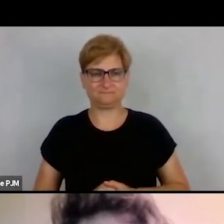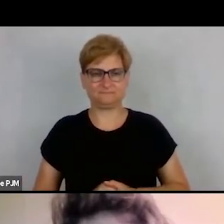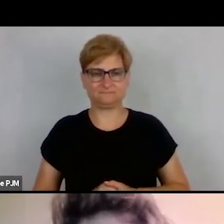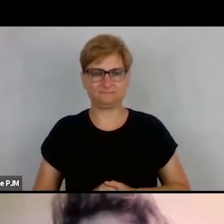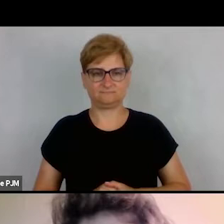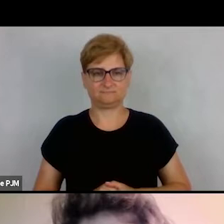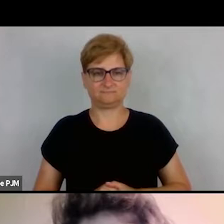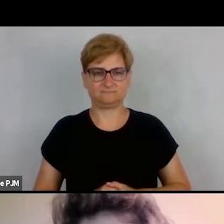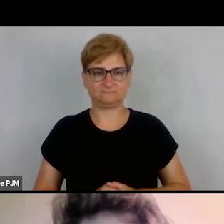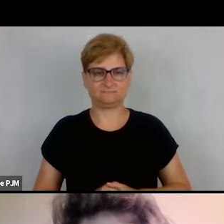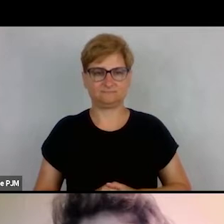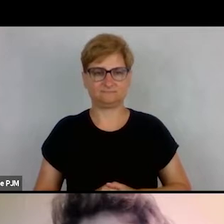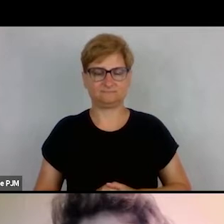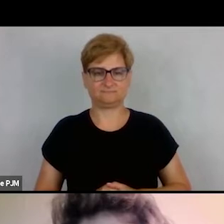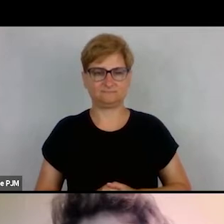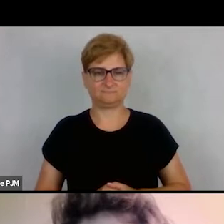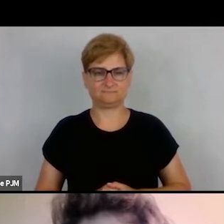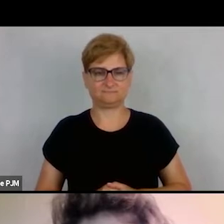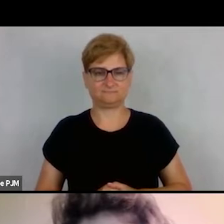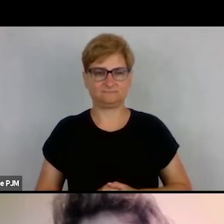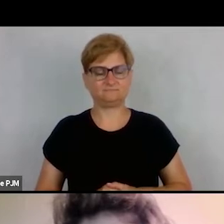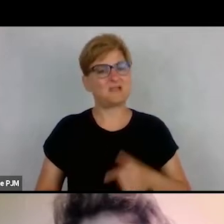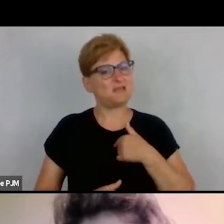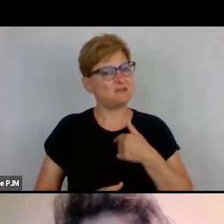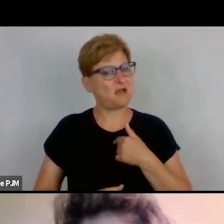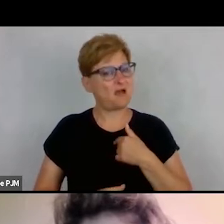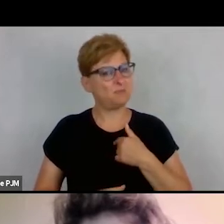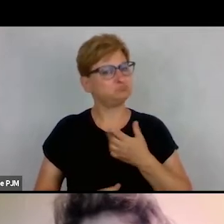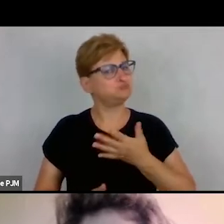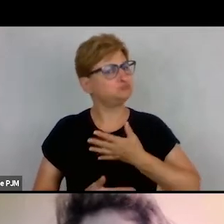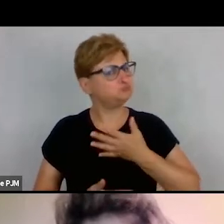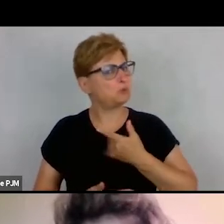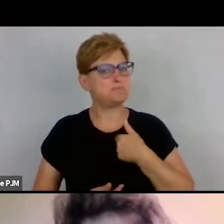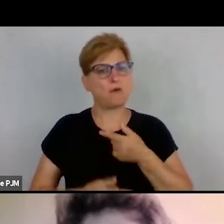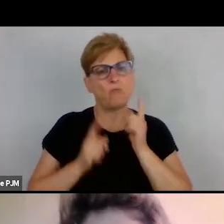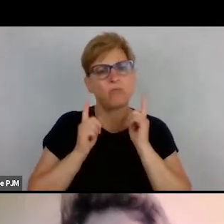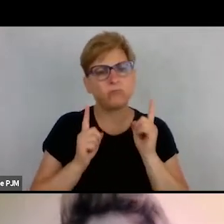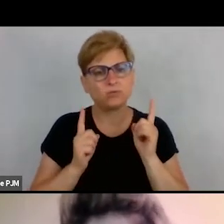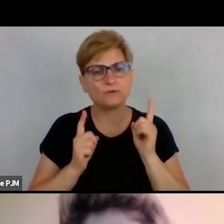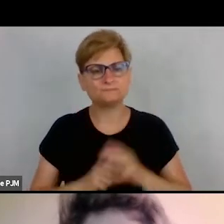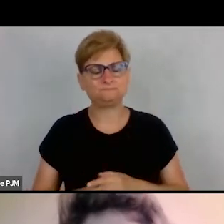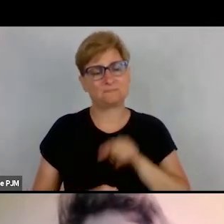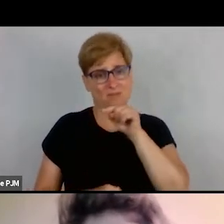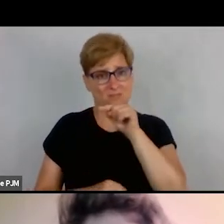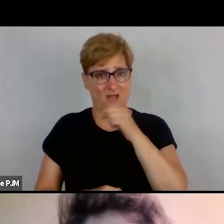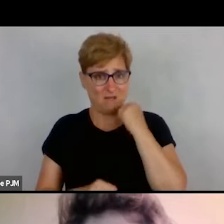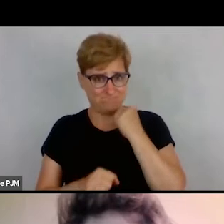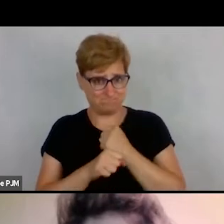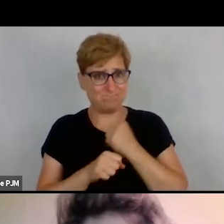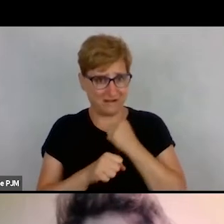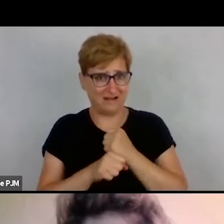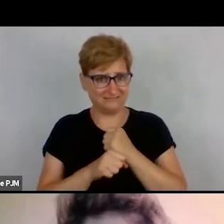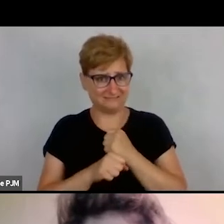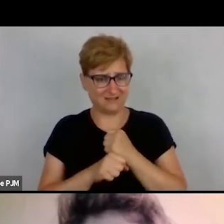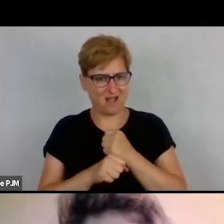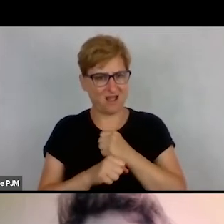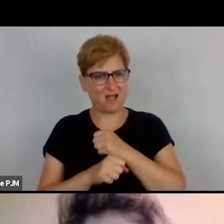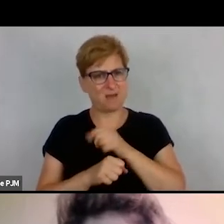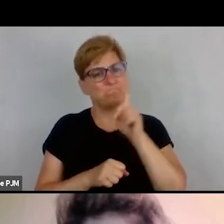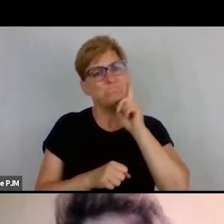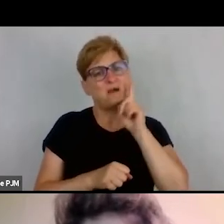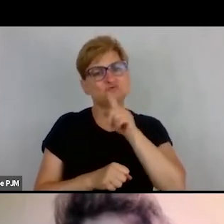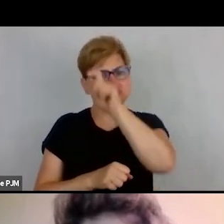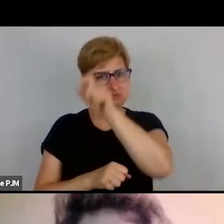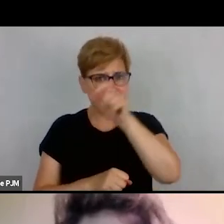and boys incredibly moving and powerful, working with young men